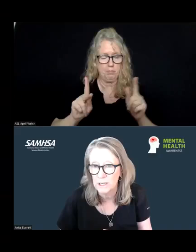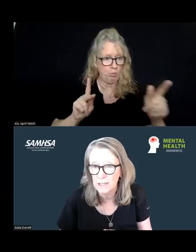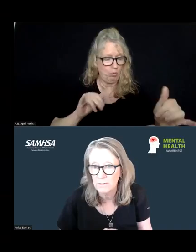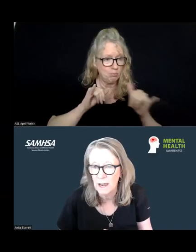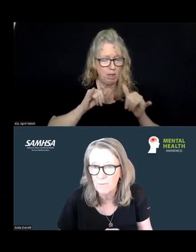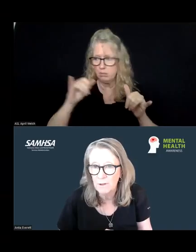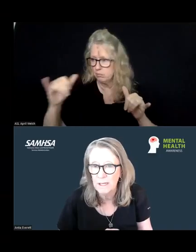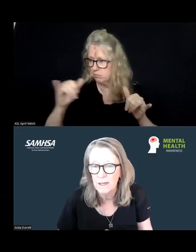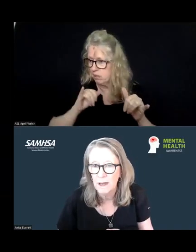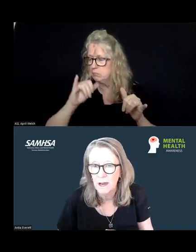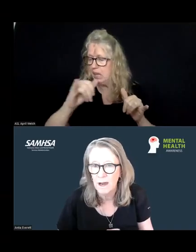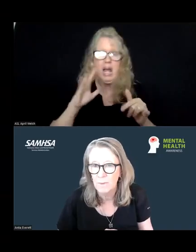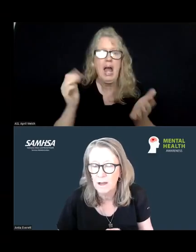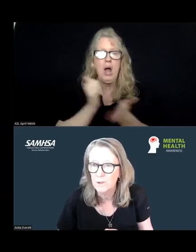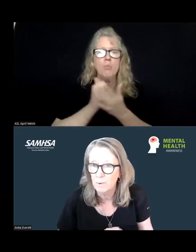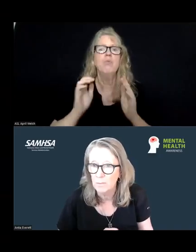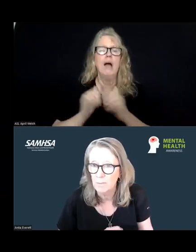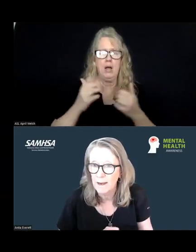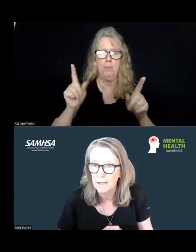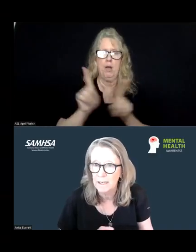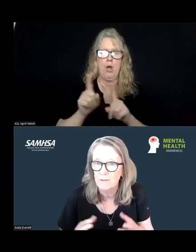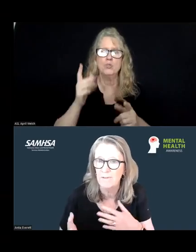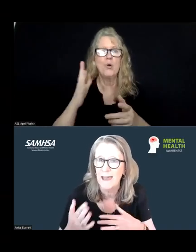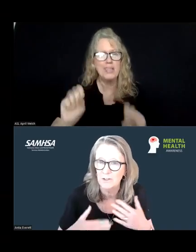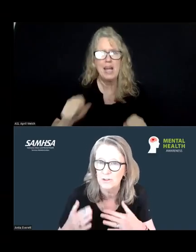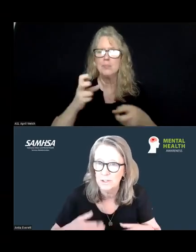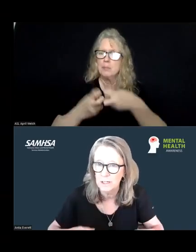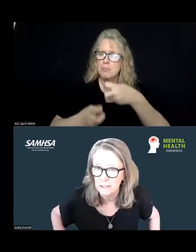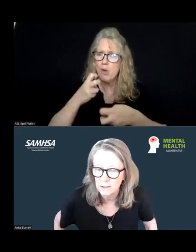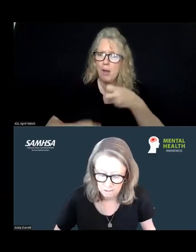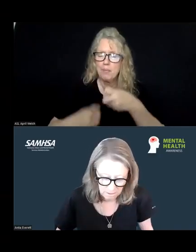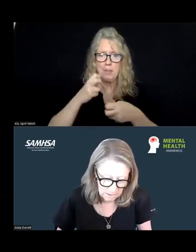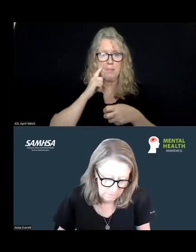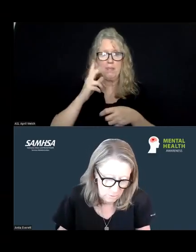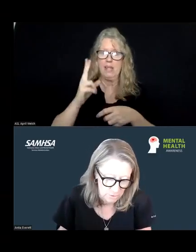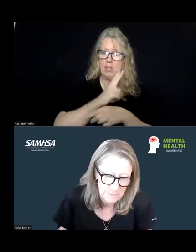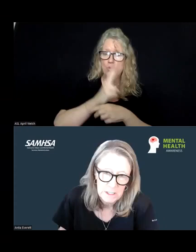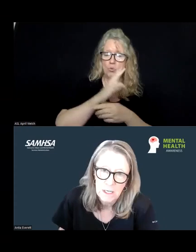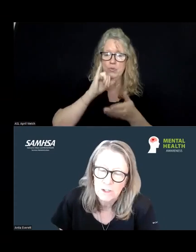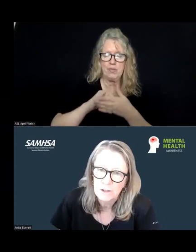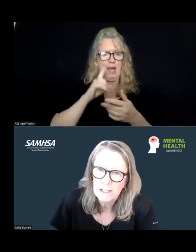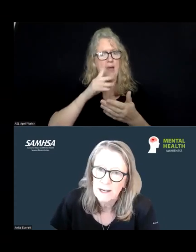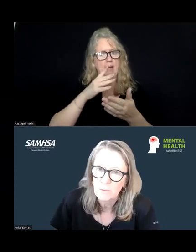be protective and helpful, but also problematic if that is used against individuals. So this line of